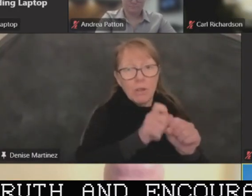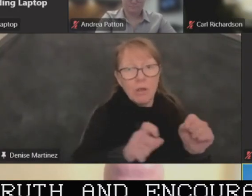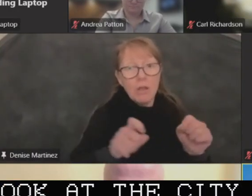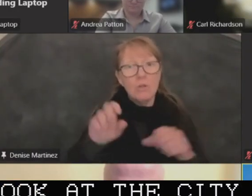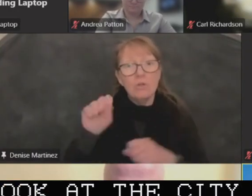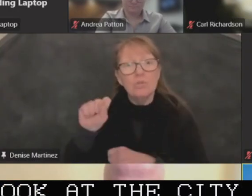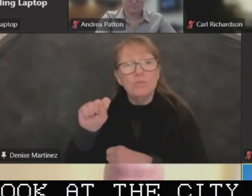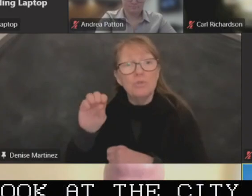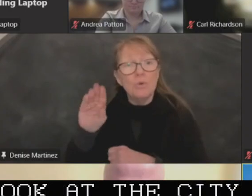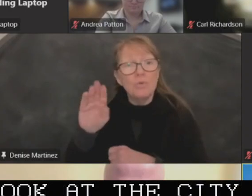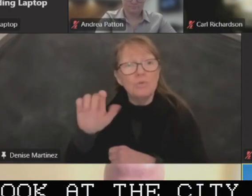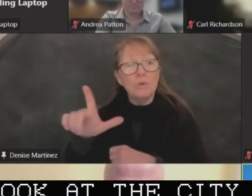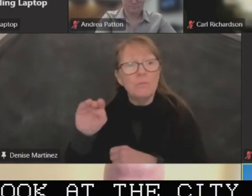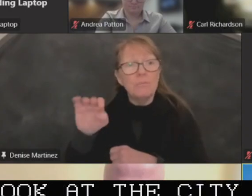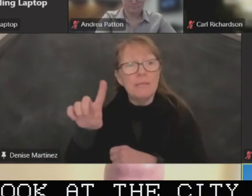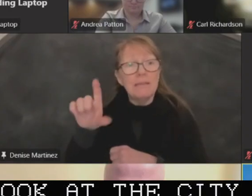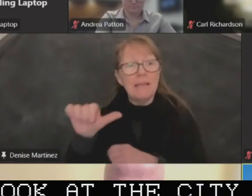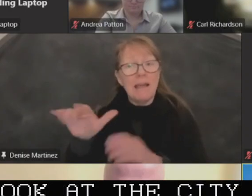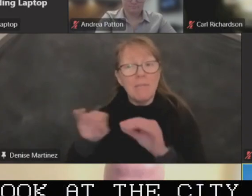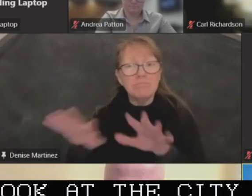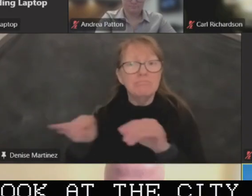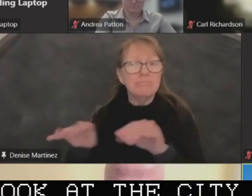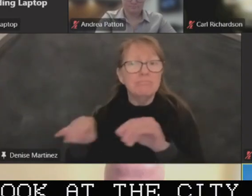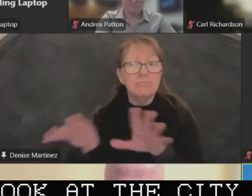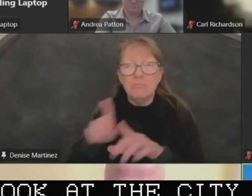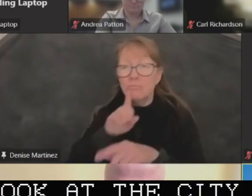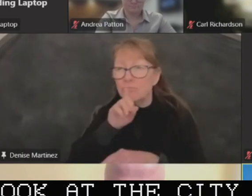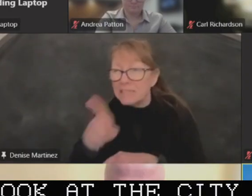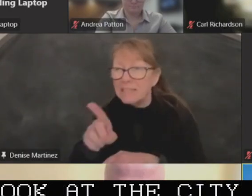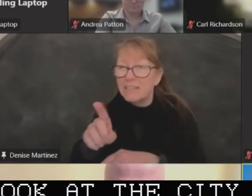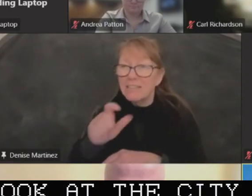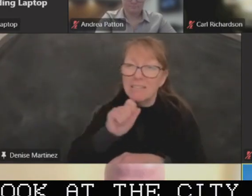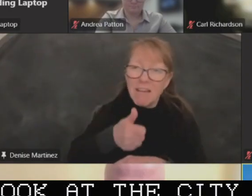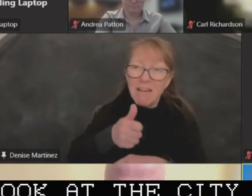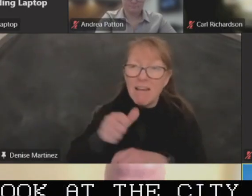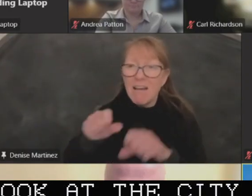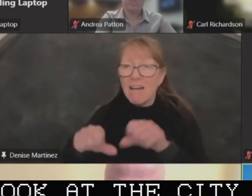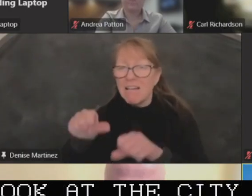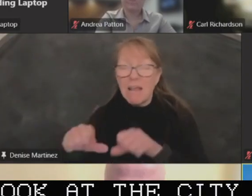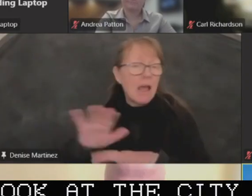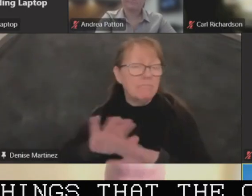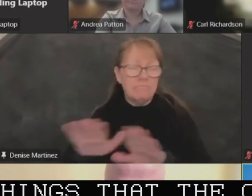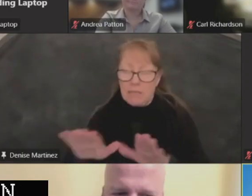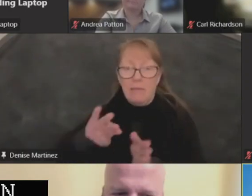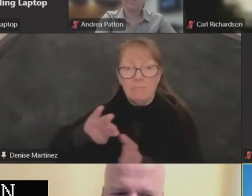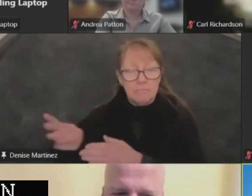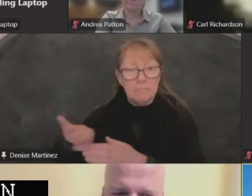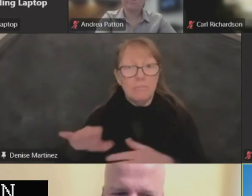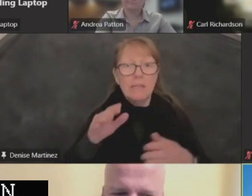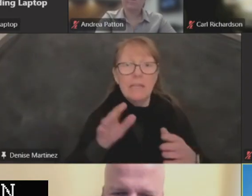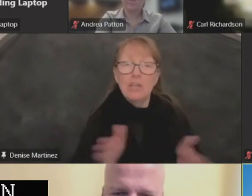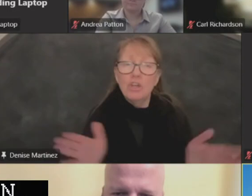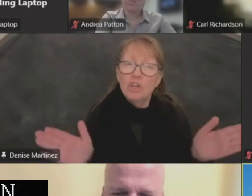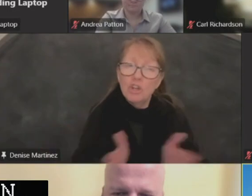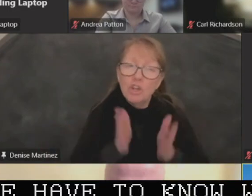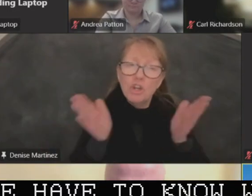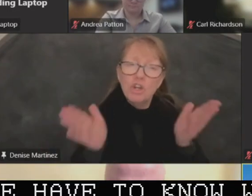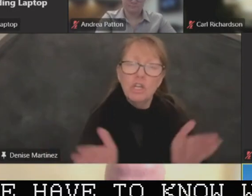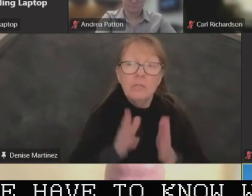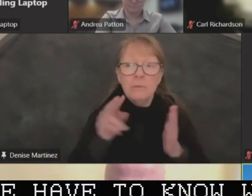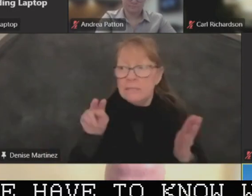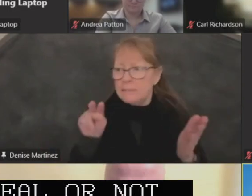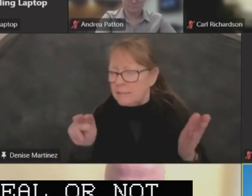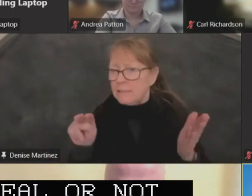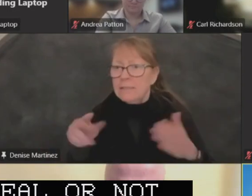out quickly, but we never know if they're actually real or not. So I would encourage people to just maybe take a deep breath,